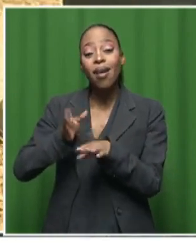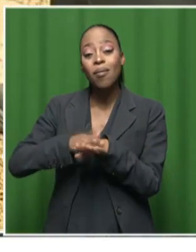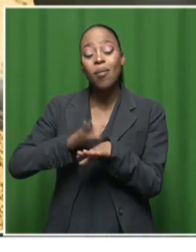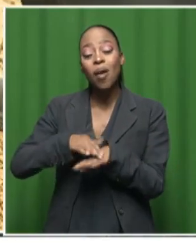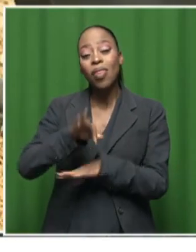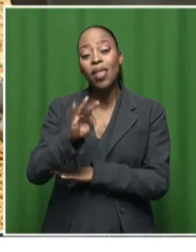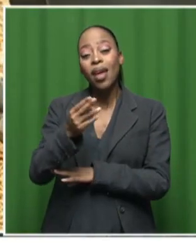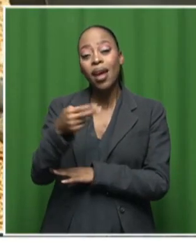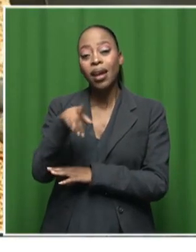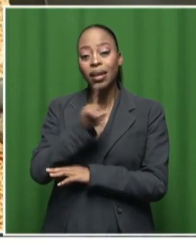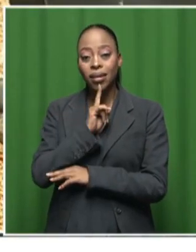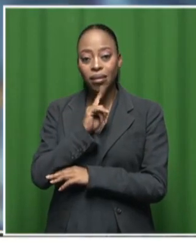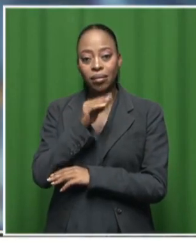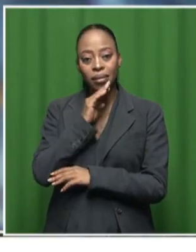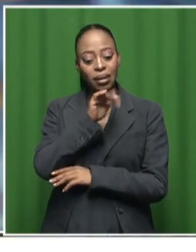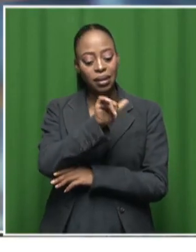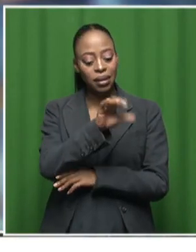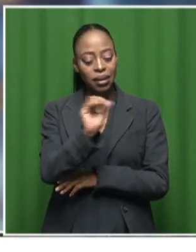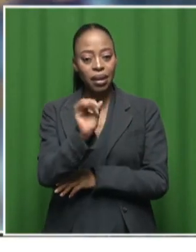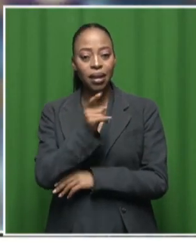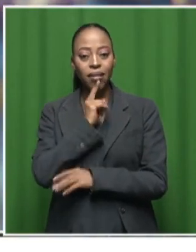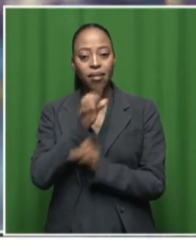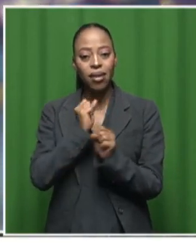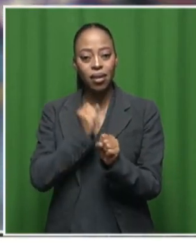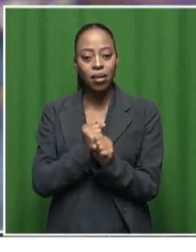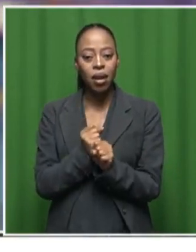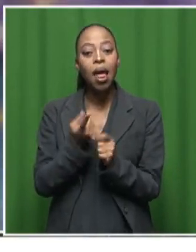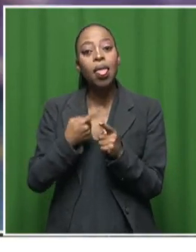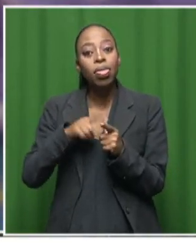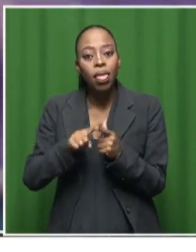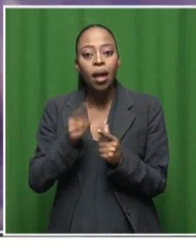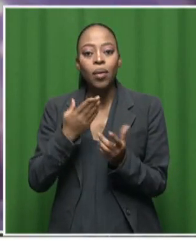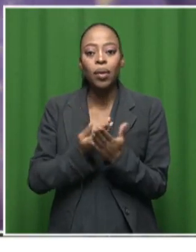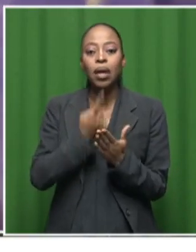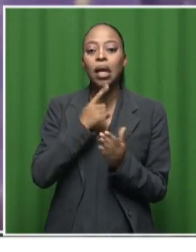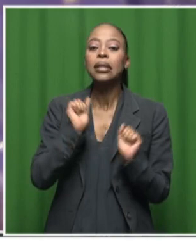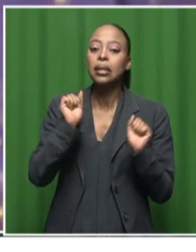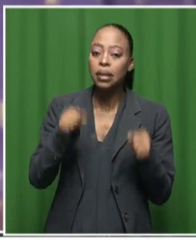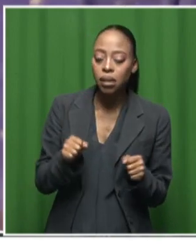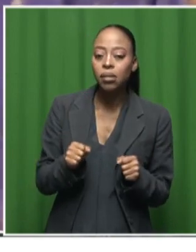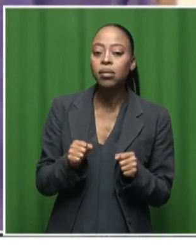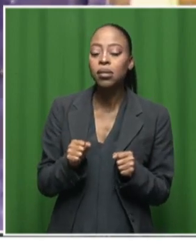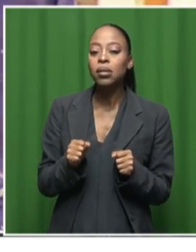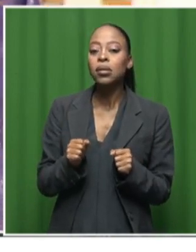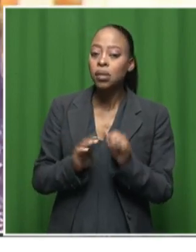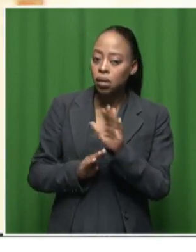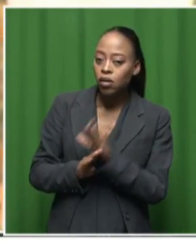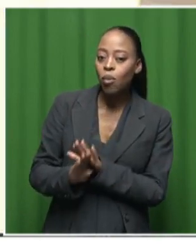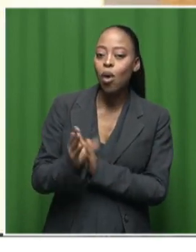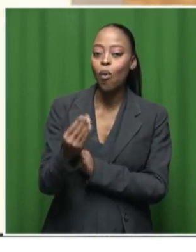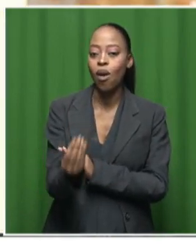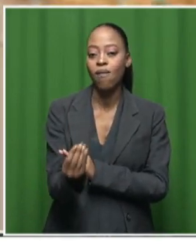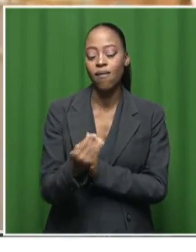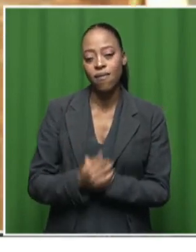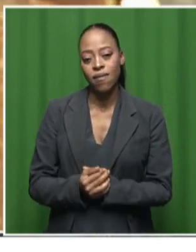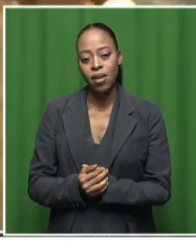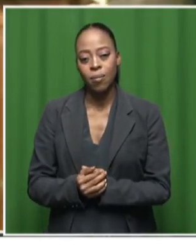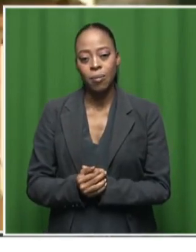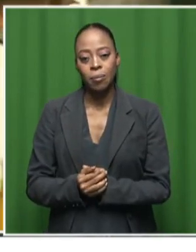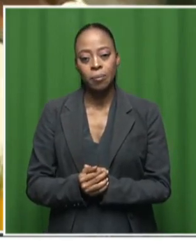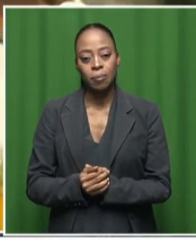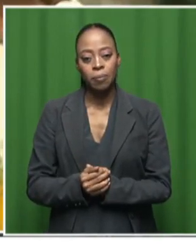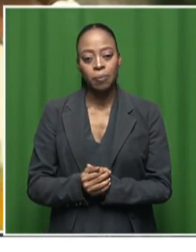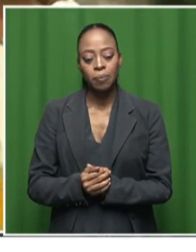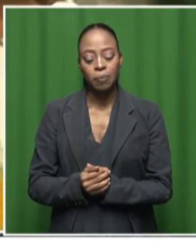say 600,000 a year, before we even begin to start denting that north of 30% unemployment number. Yeah, I mean,